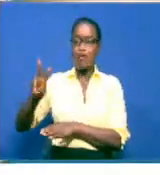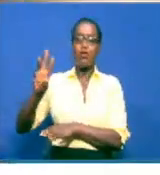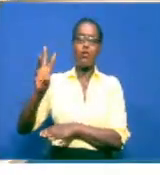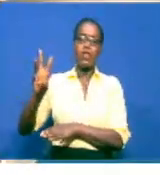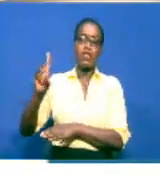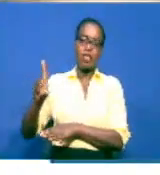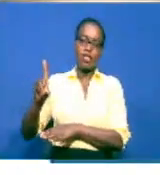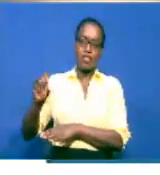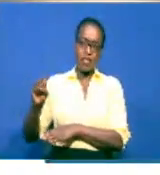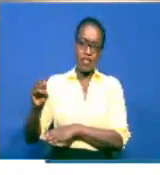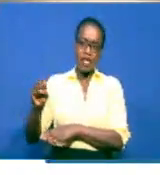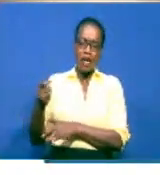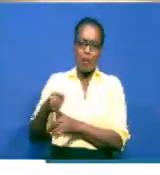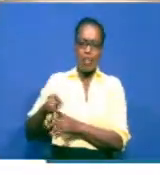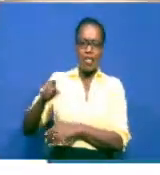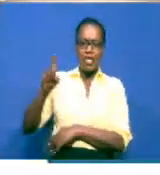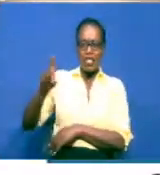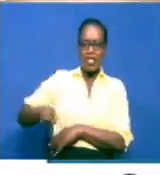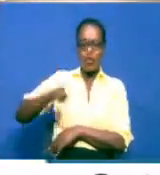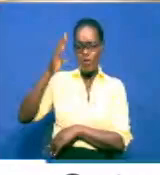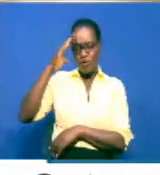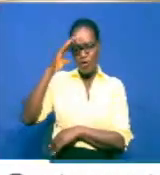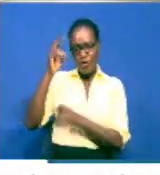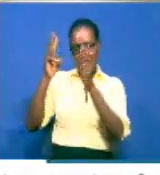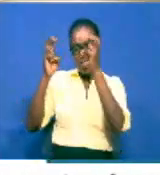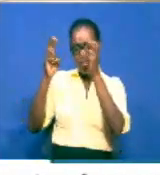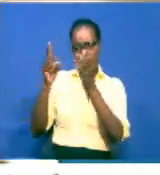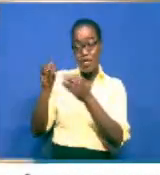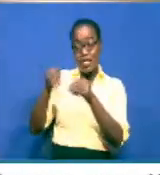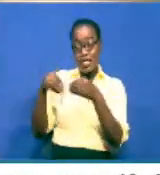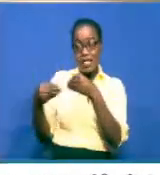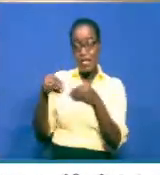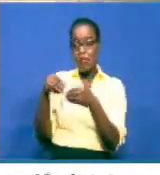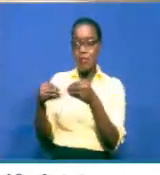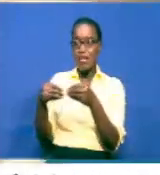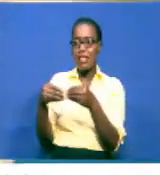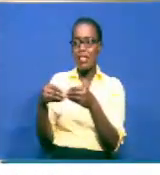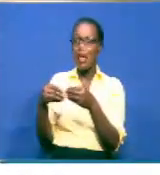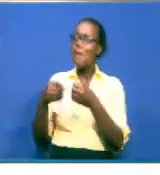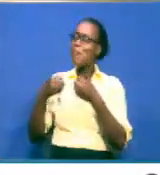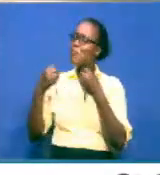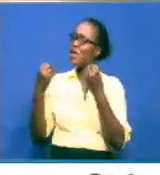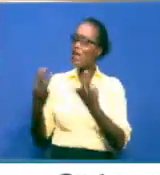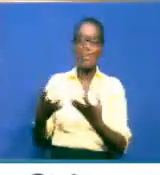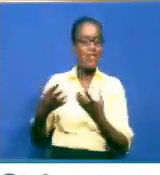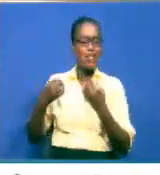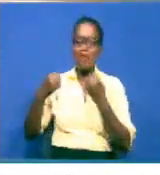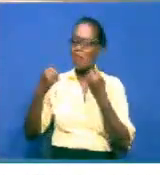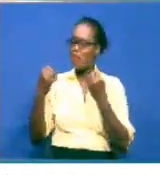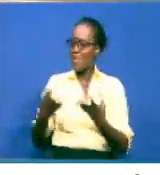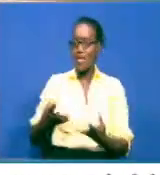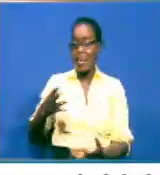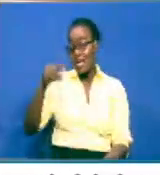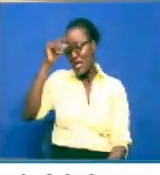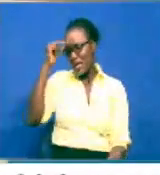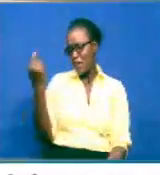But there's need to realize that when it comes to issues of disabilities, mm-hmm. there are really, really many. And the government alone